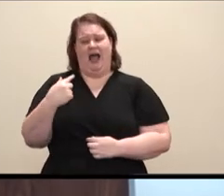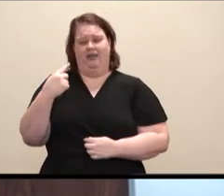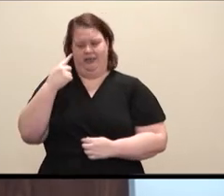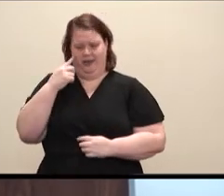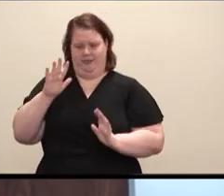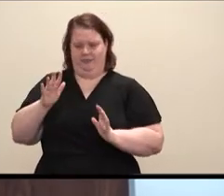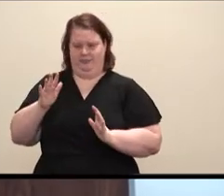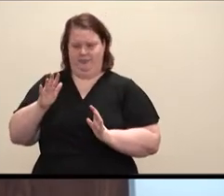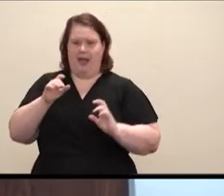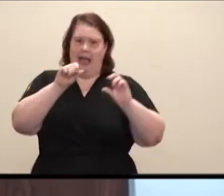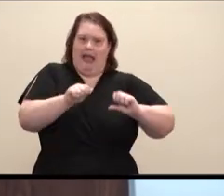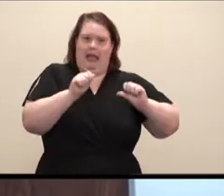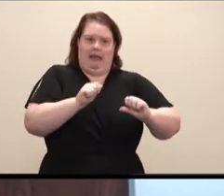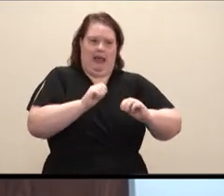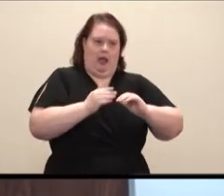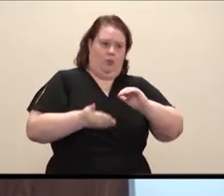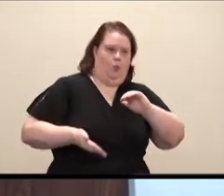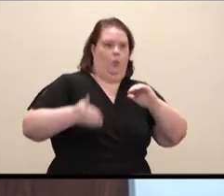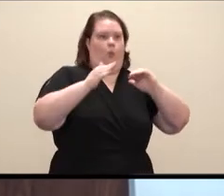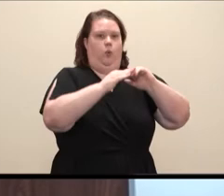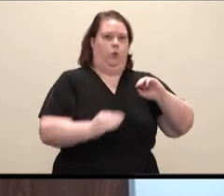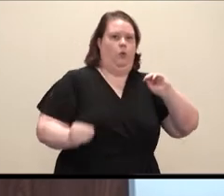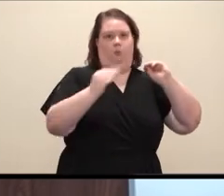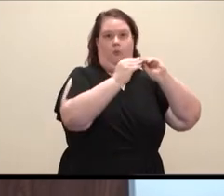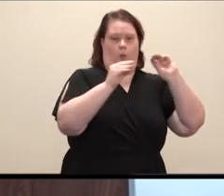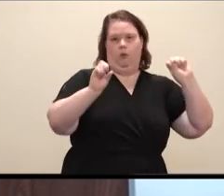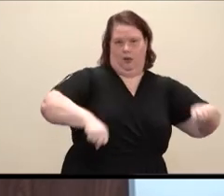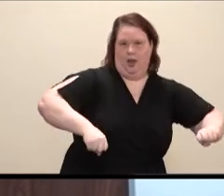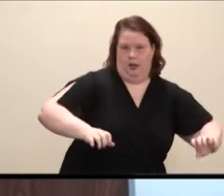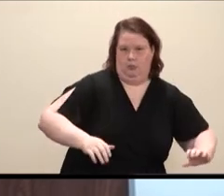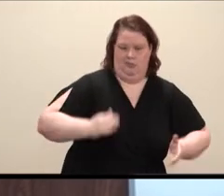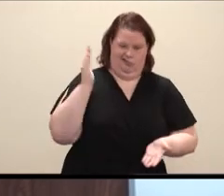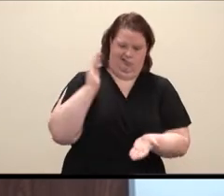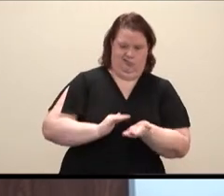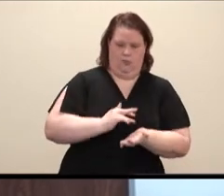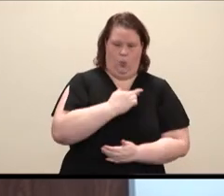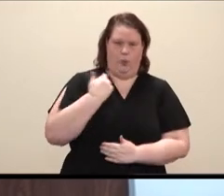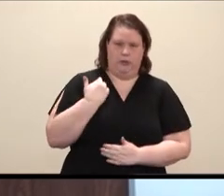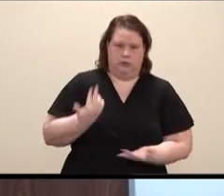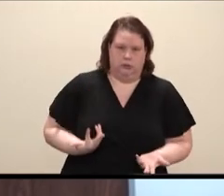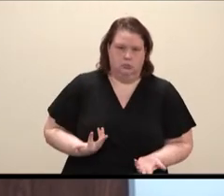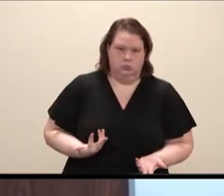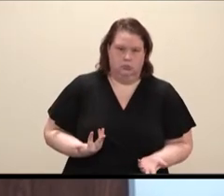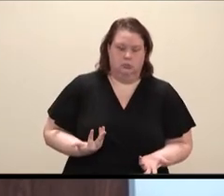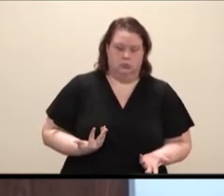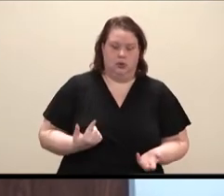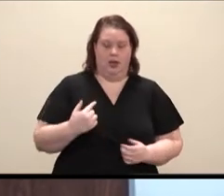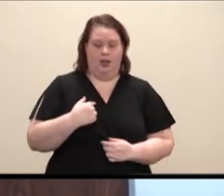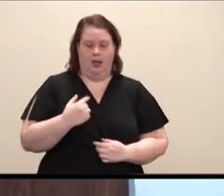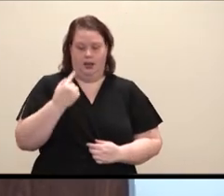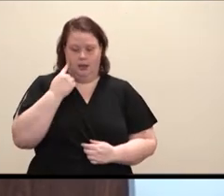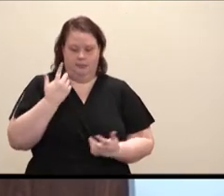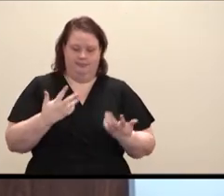the interest rate assumptions, I think, is some level of conservatism.